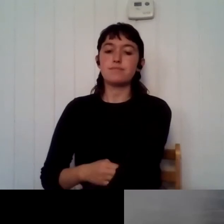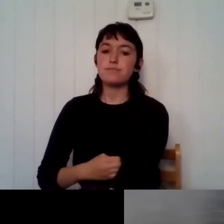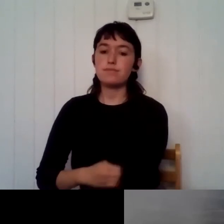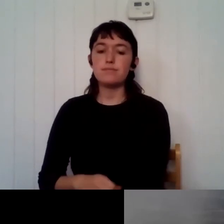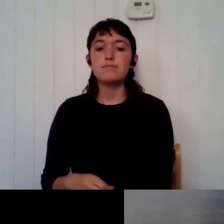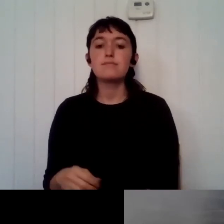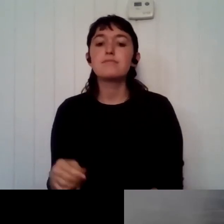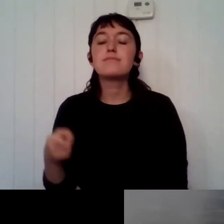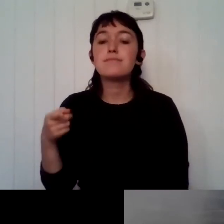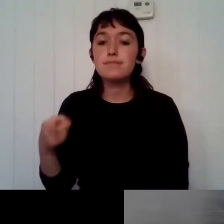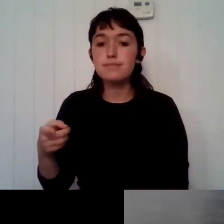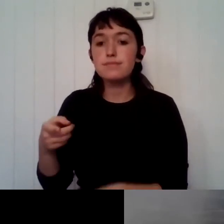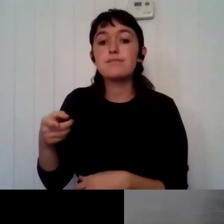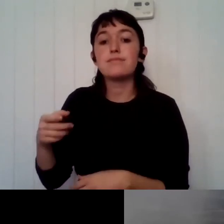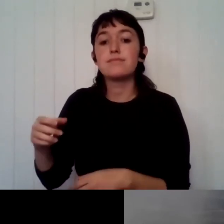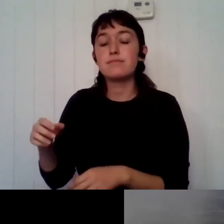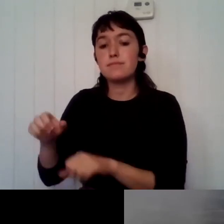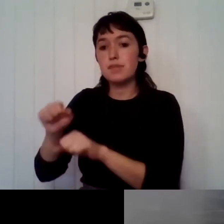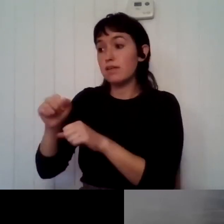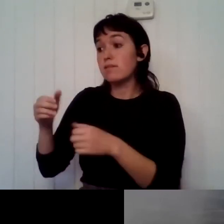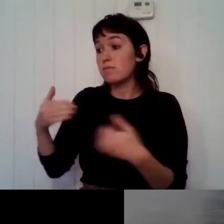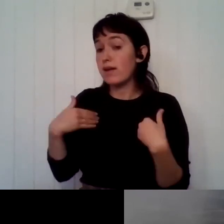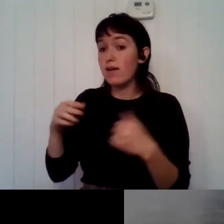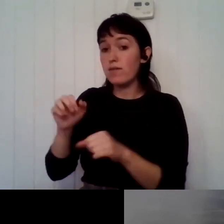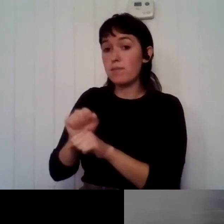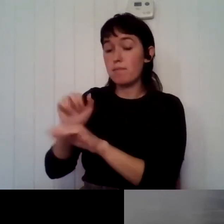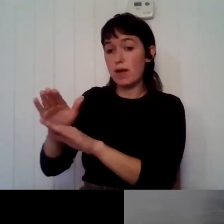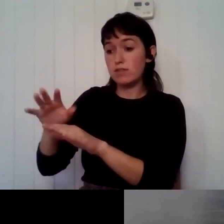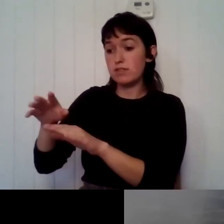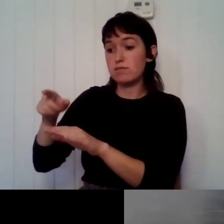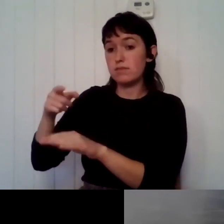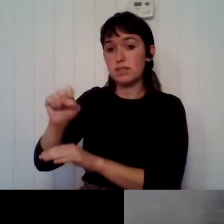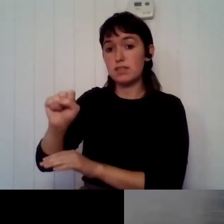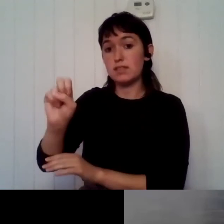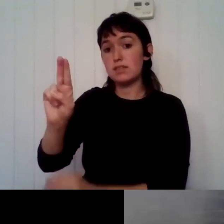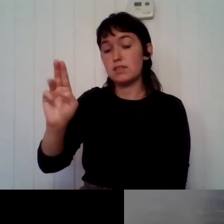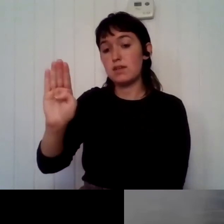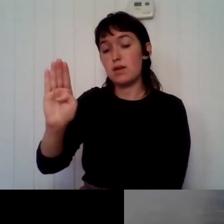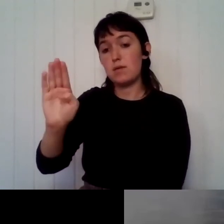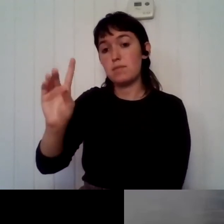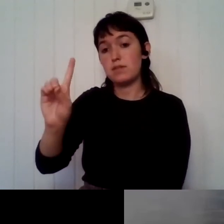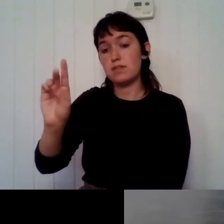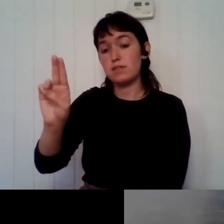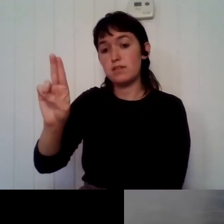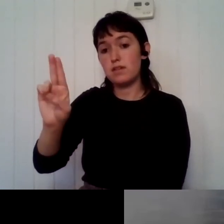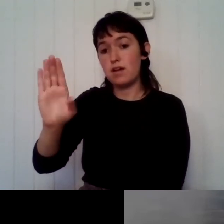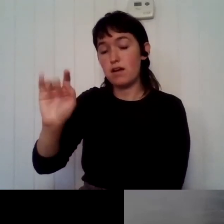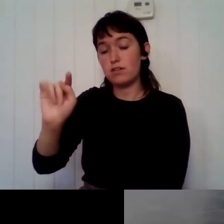There are mountains even in subduction zones, for example, where we know that the whole thing is the product of subduction.